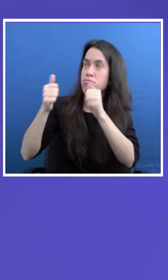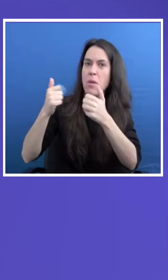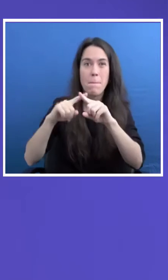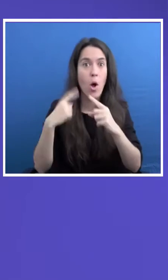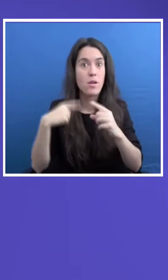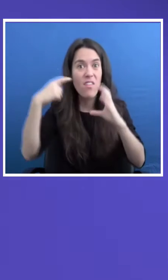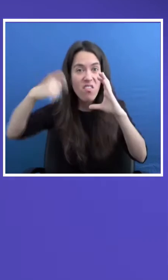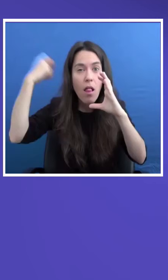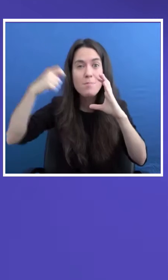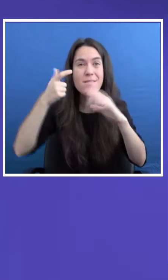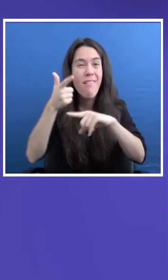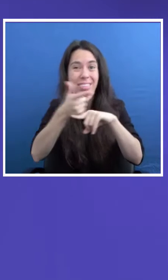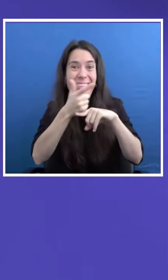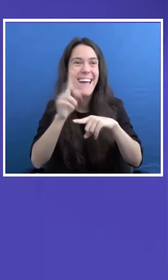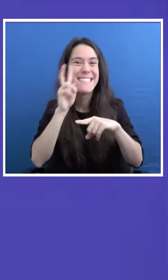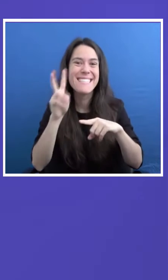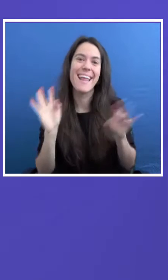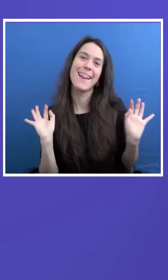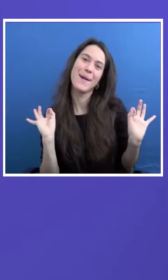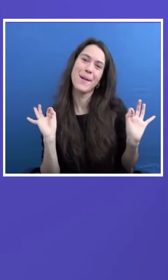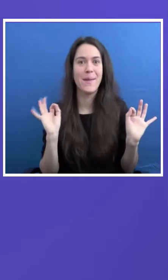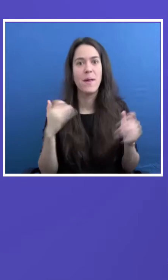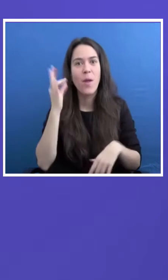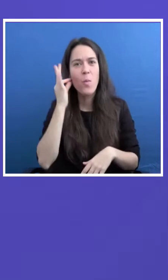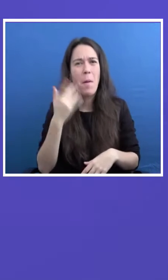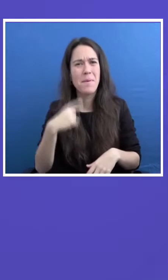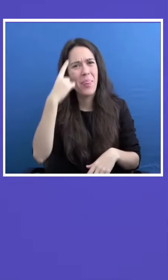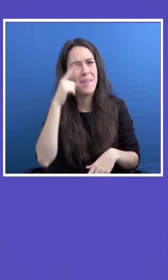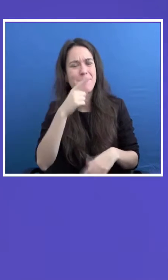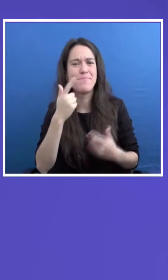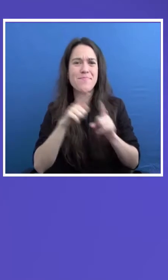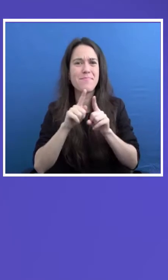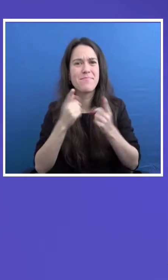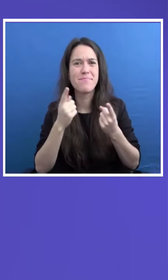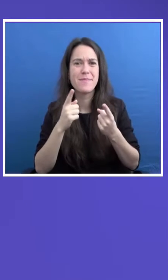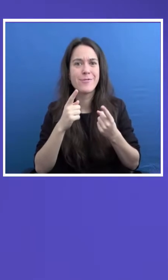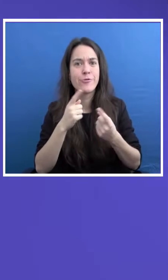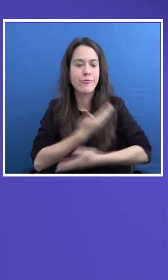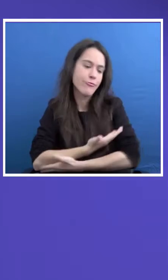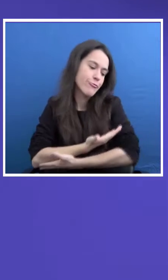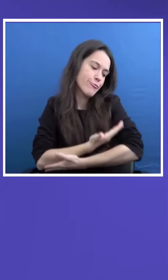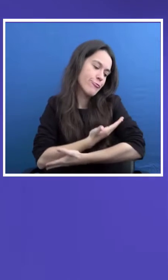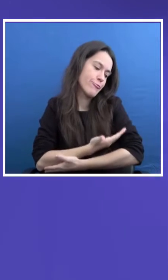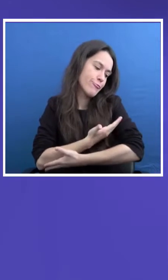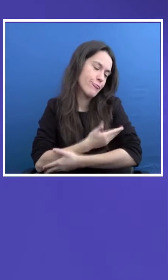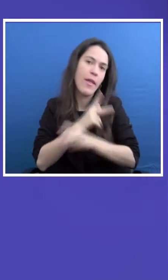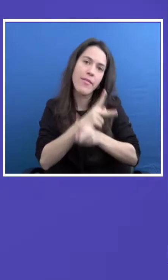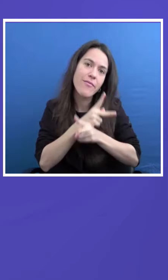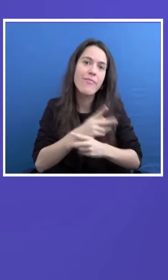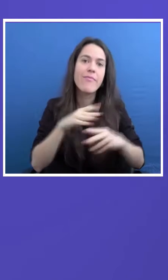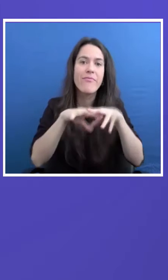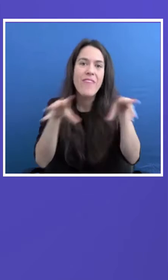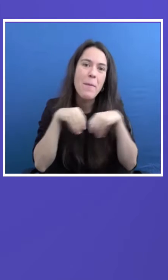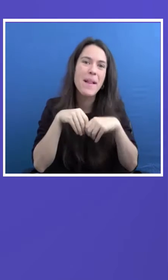those soft roles where they are child bearers or they care for the family? We always